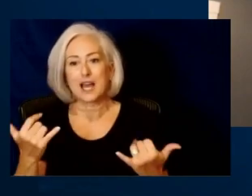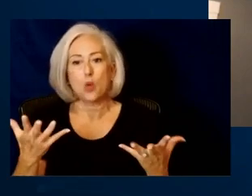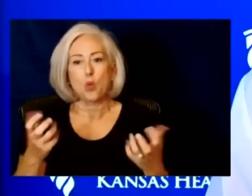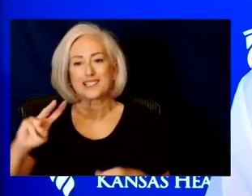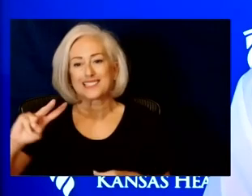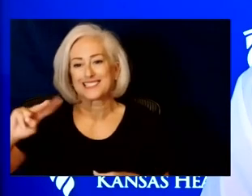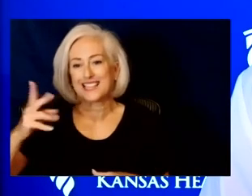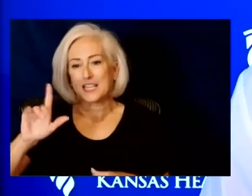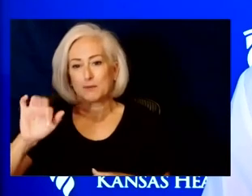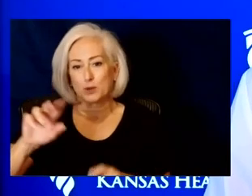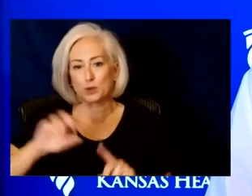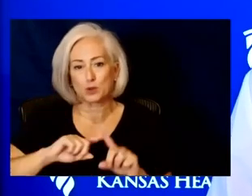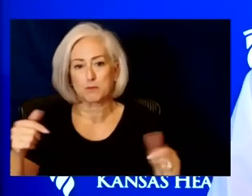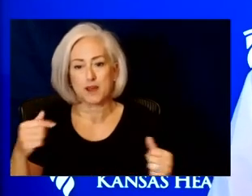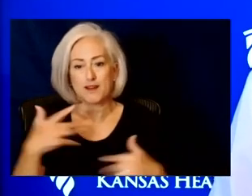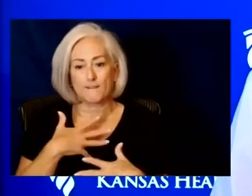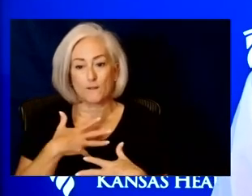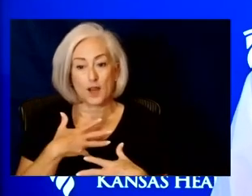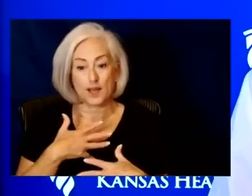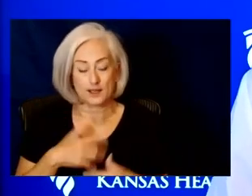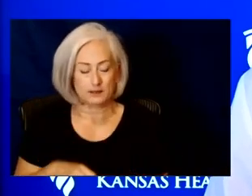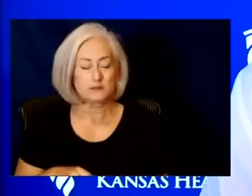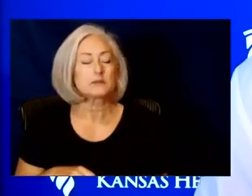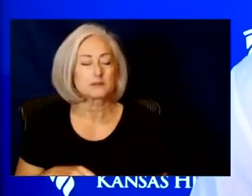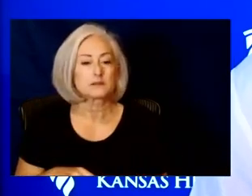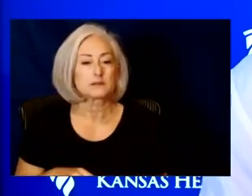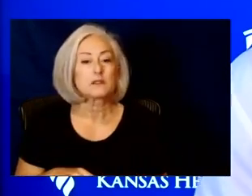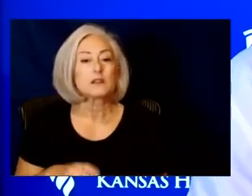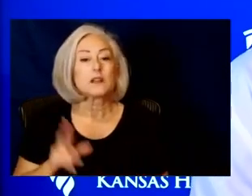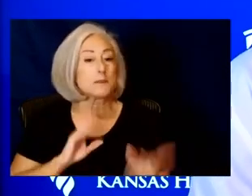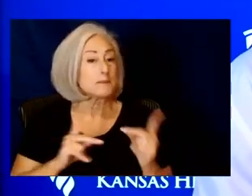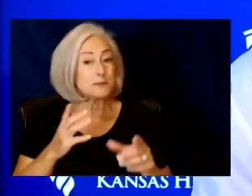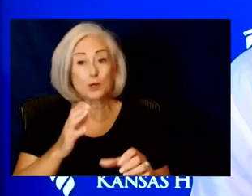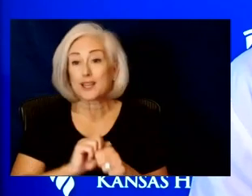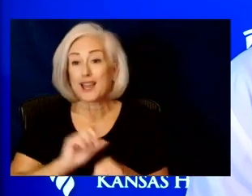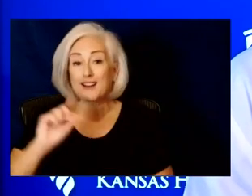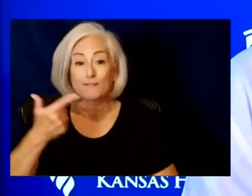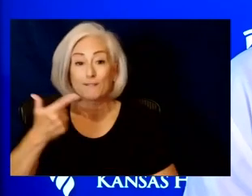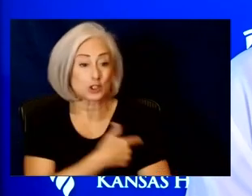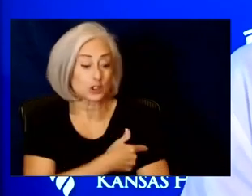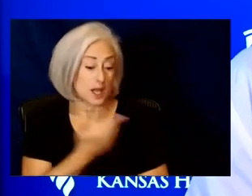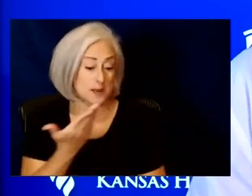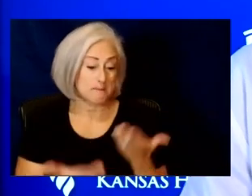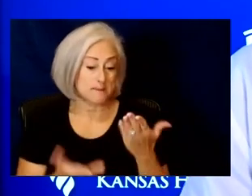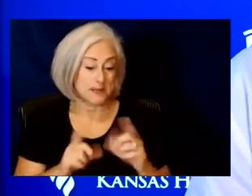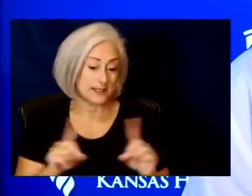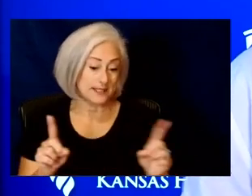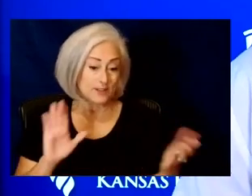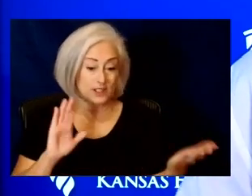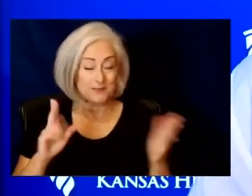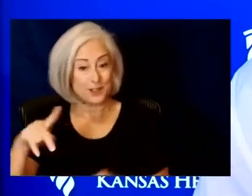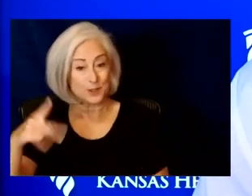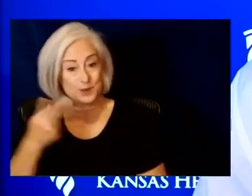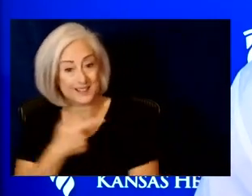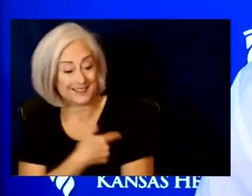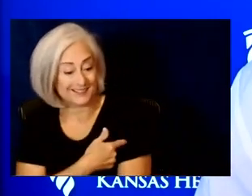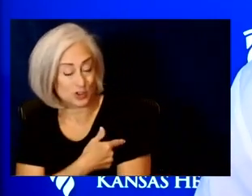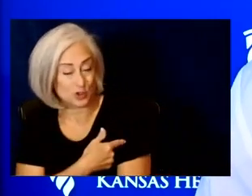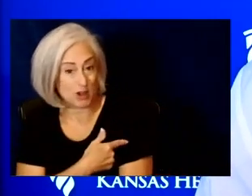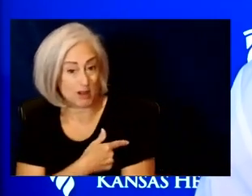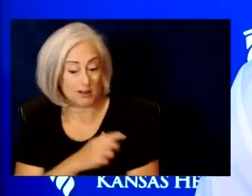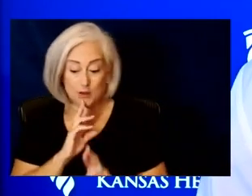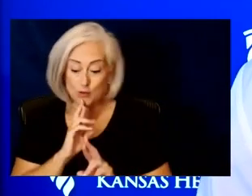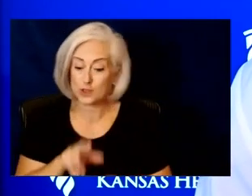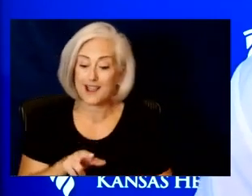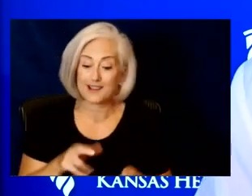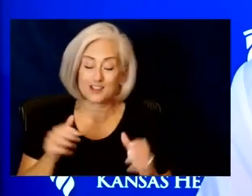seen is that people who get the first series, even the first shot, their reaction may be different than with the second shot. That reaction can even be different with the third,